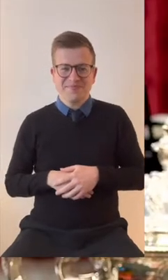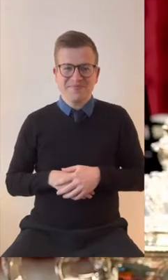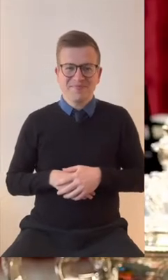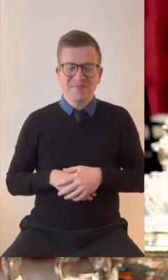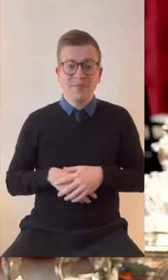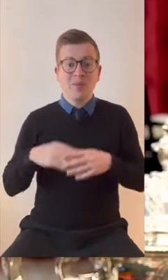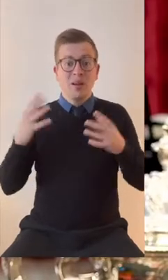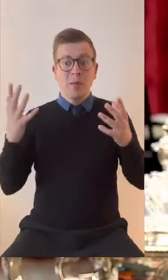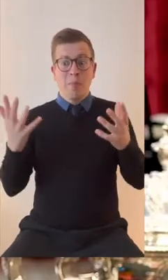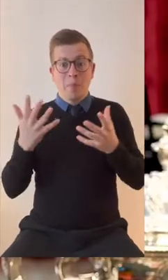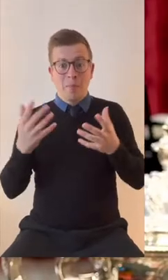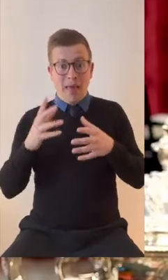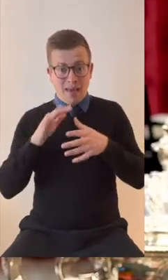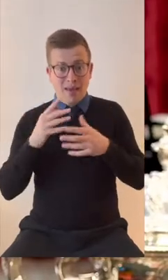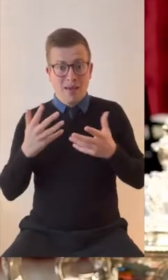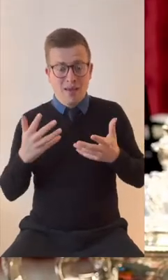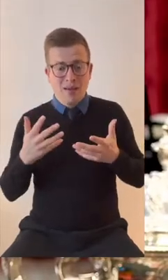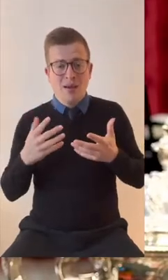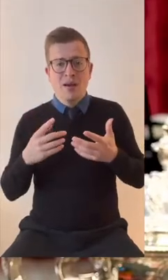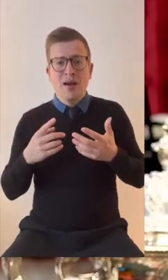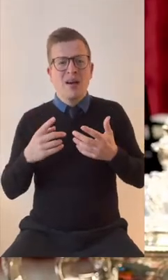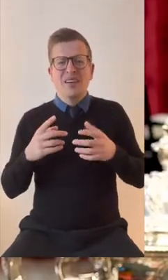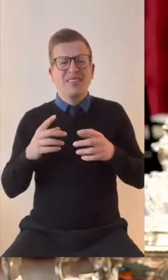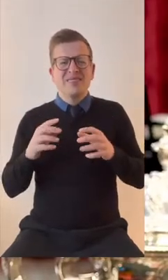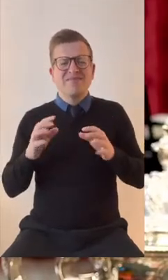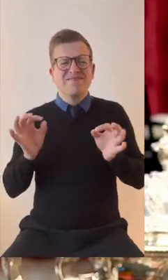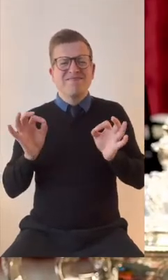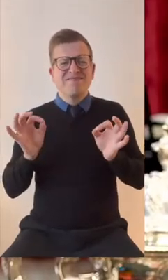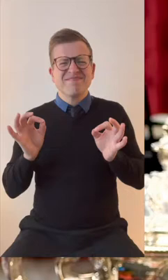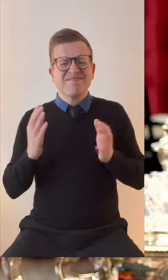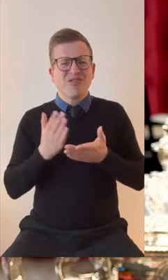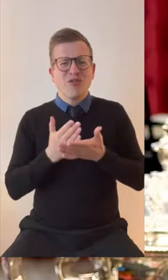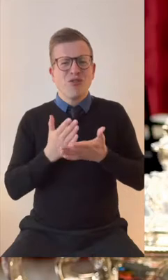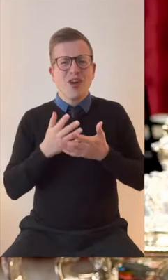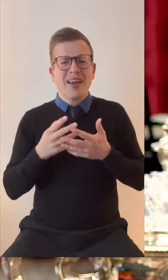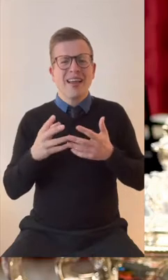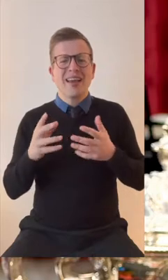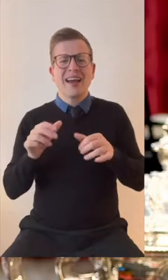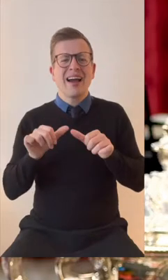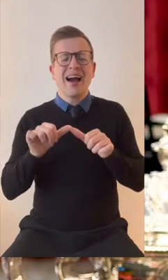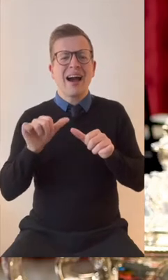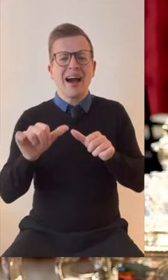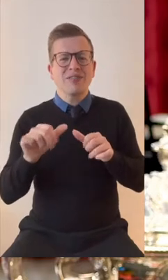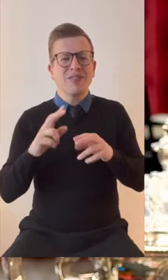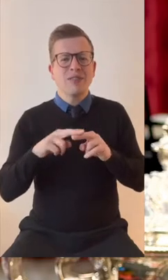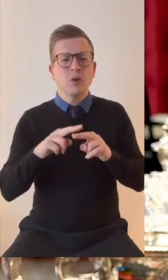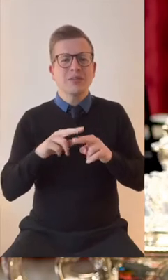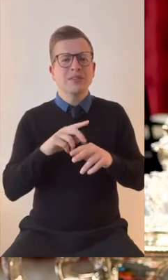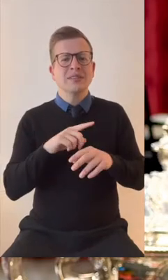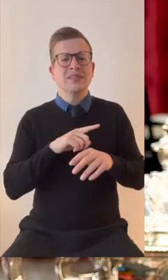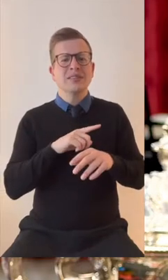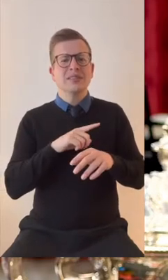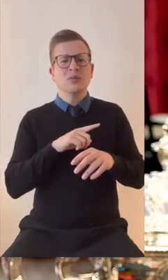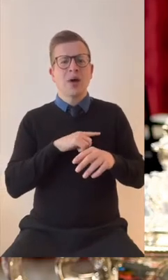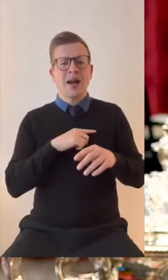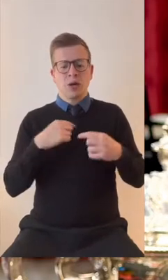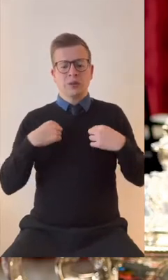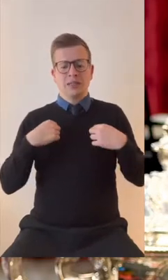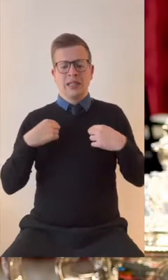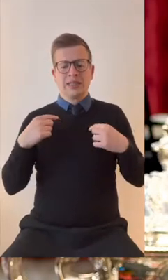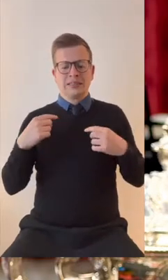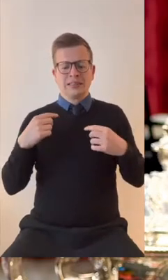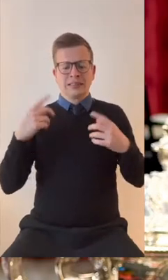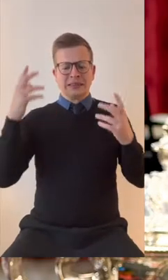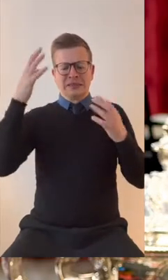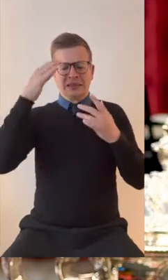Well, playing wise, I didn't really do much more playing after that, because I was in a